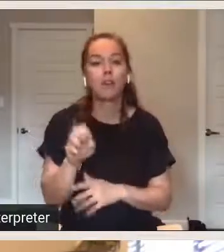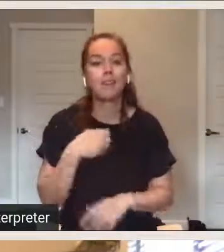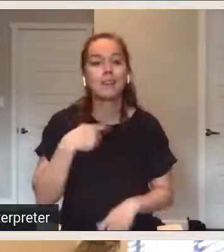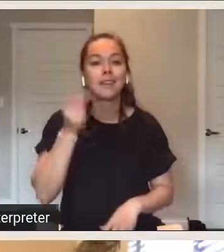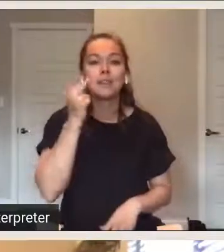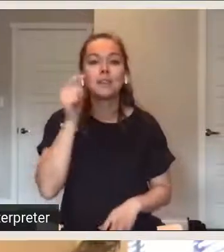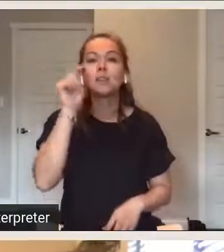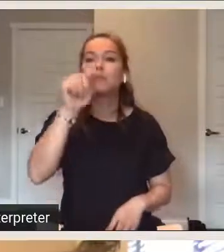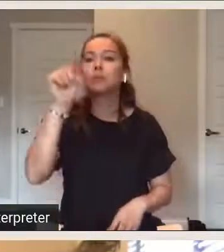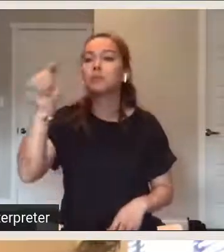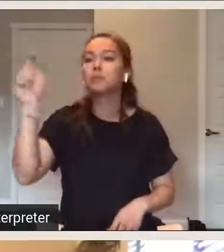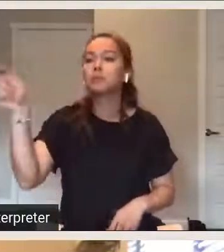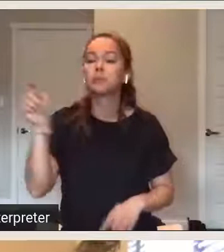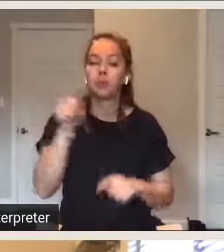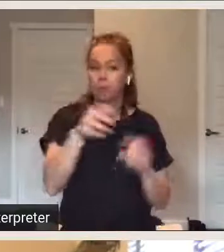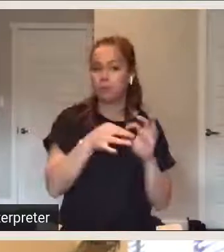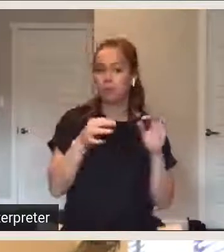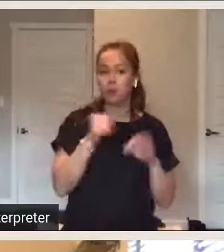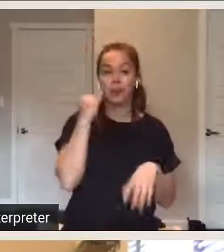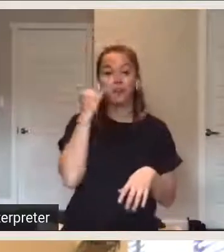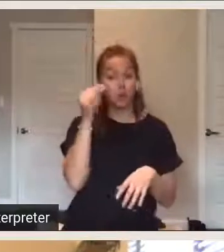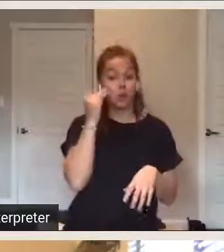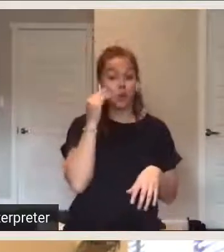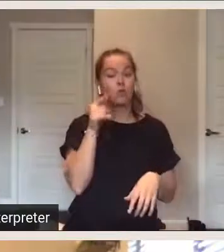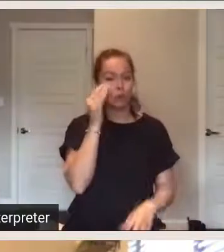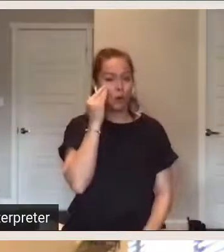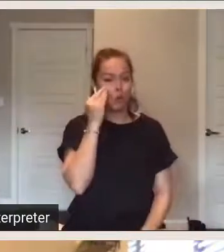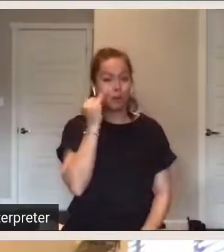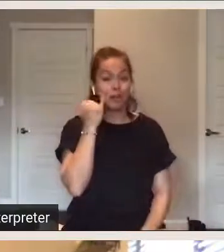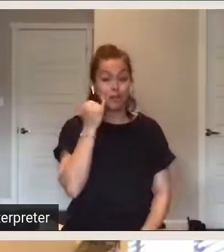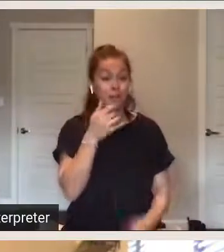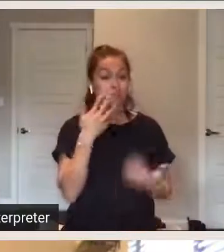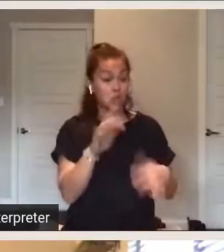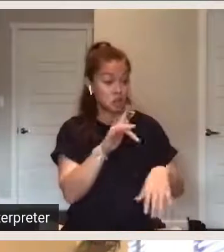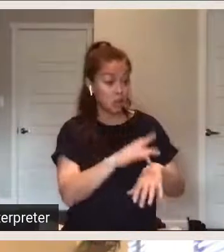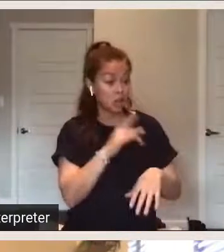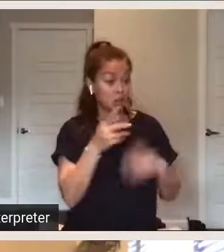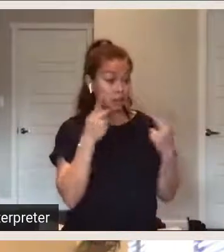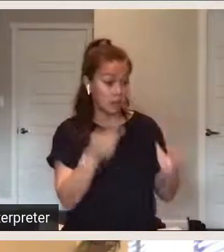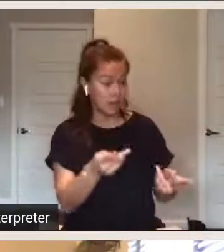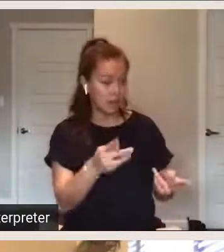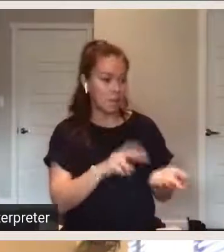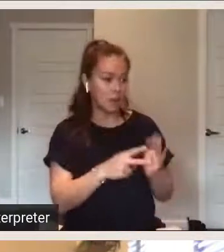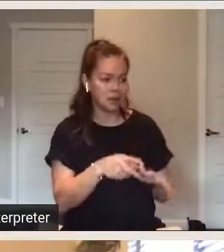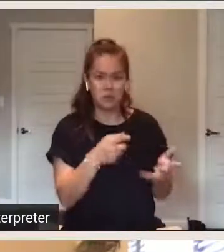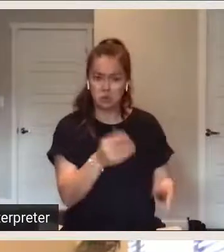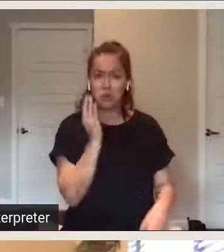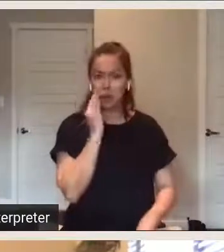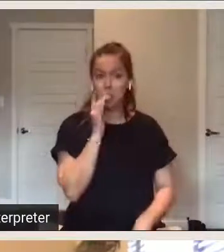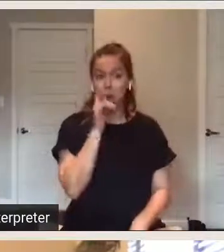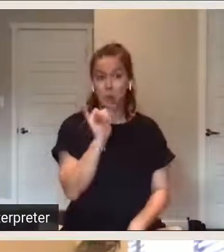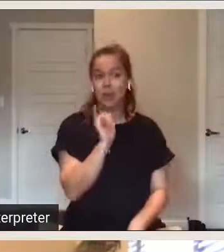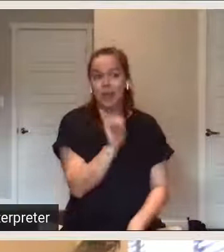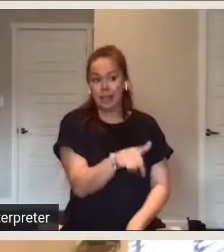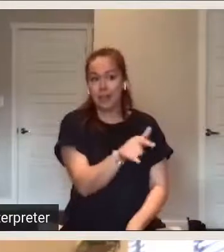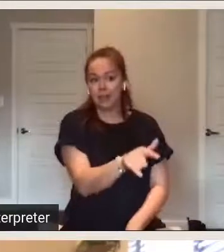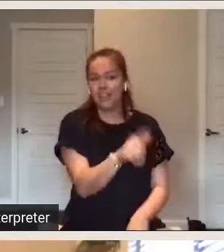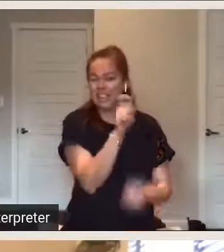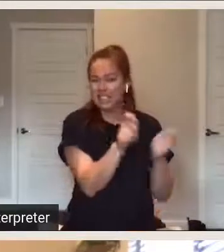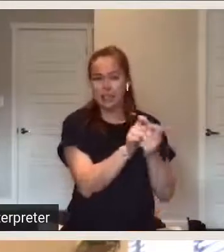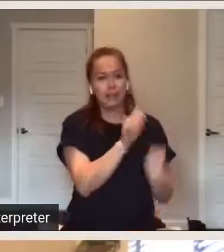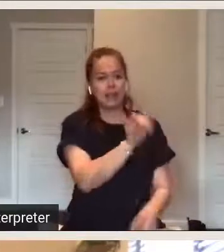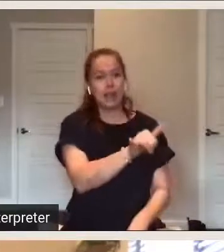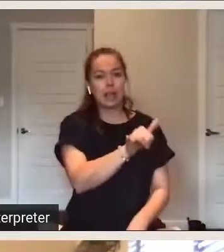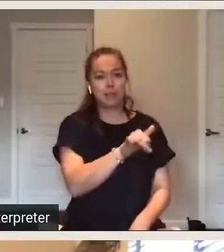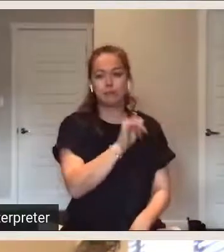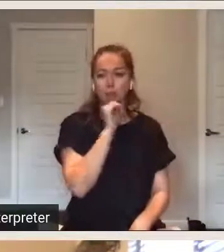places, if you know, you know, and to see them on screen. It was kind of really exciting, but also like, oh. And